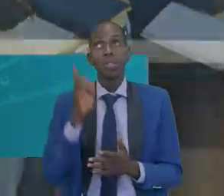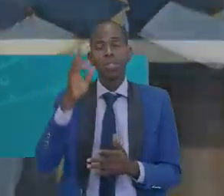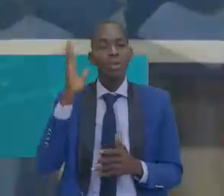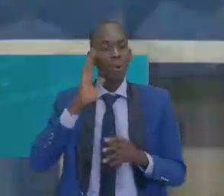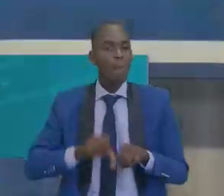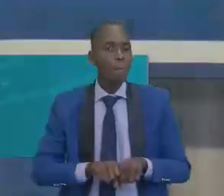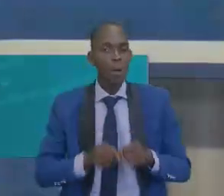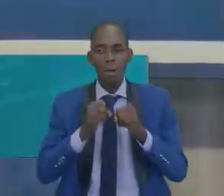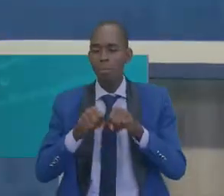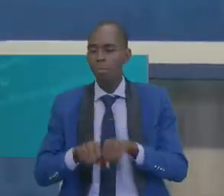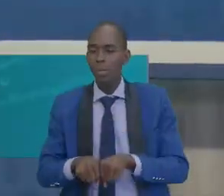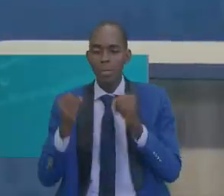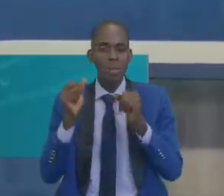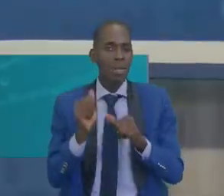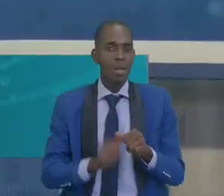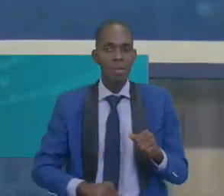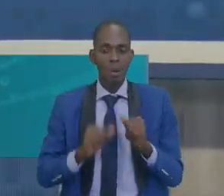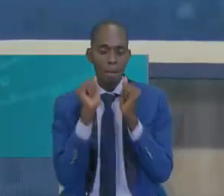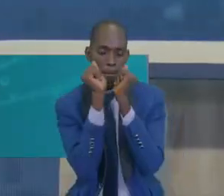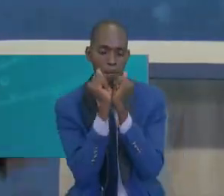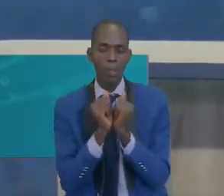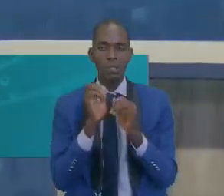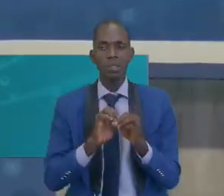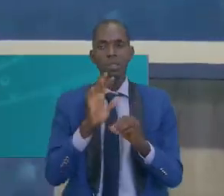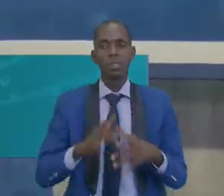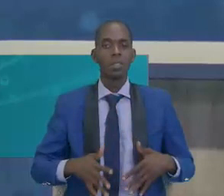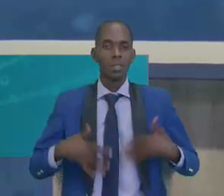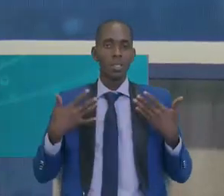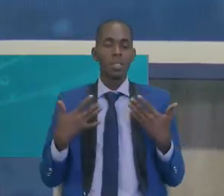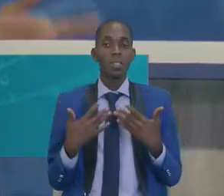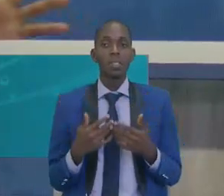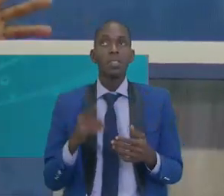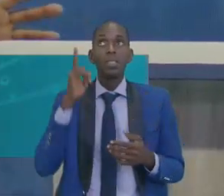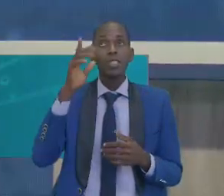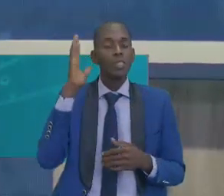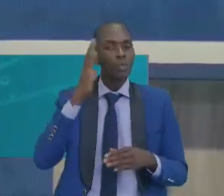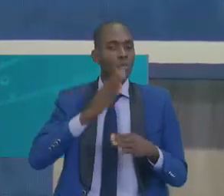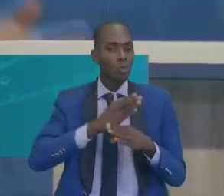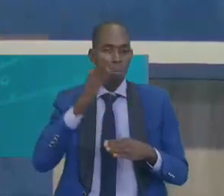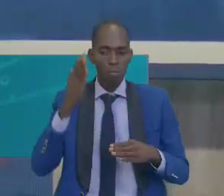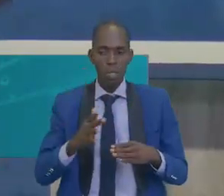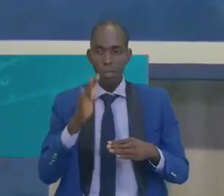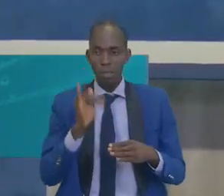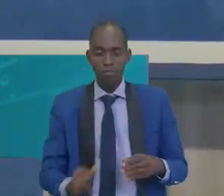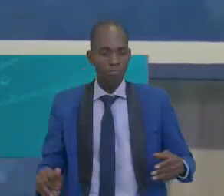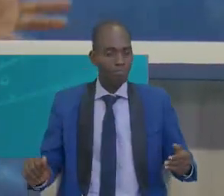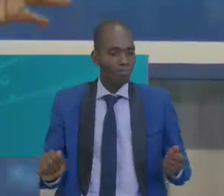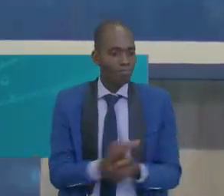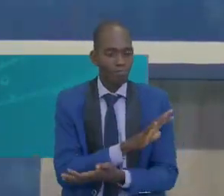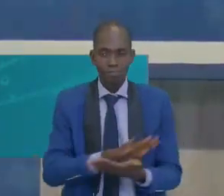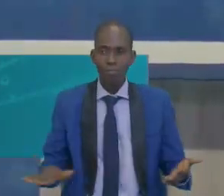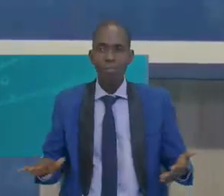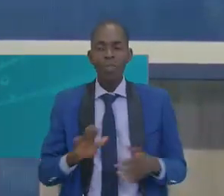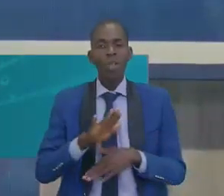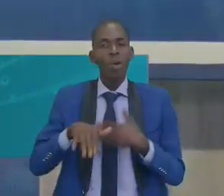every bondage in your life. He will totally shatter and scatter all the works of